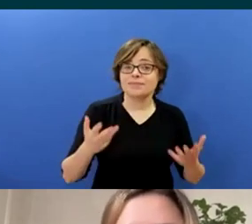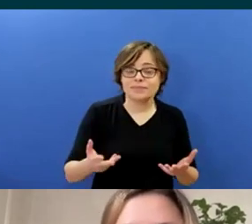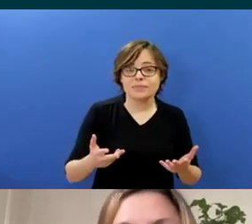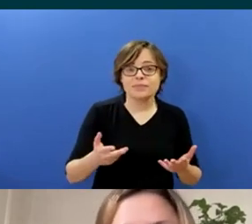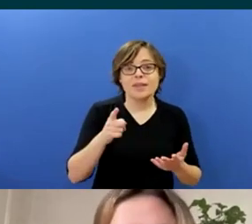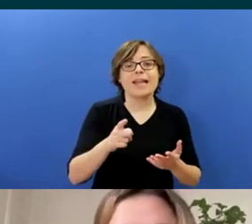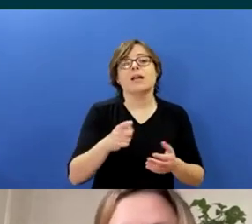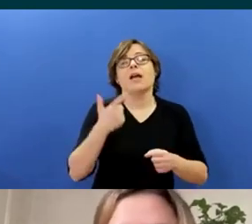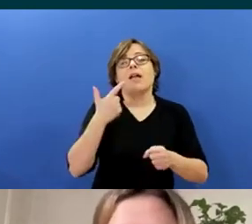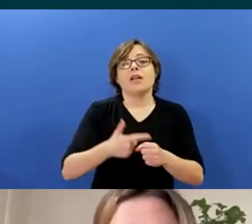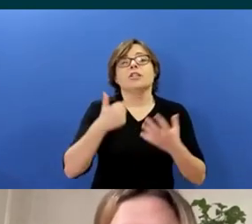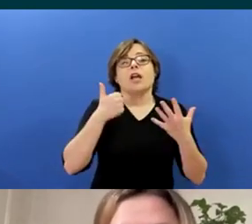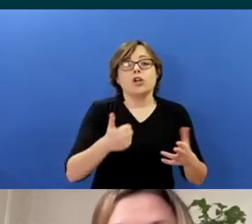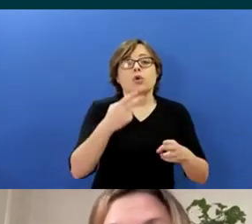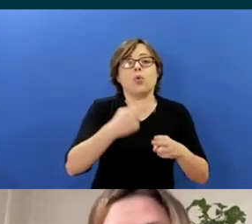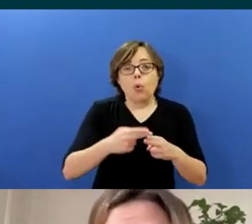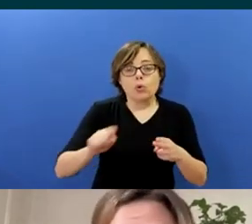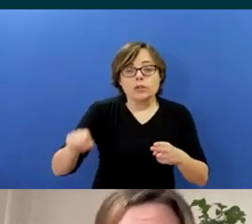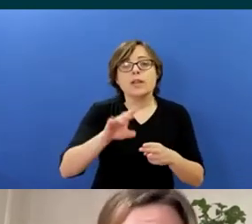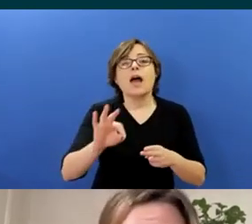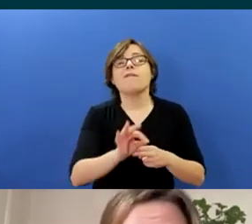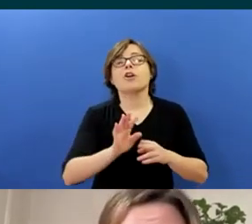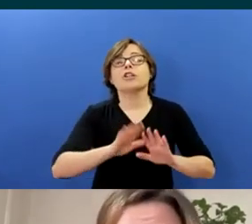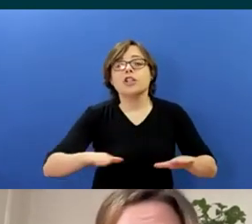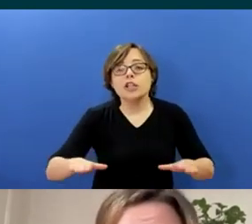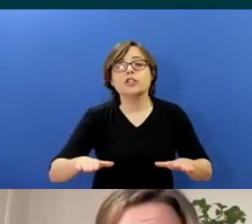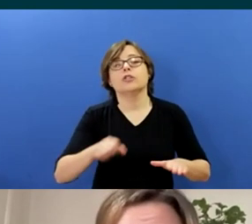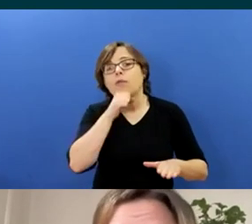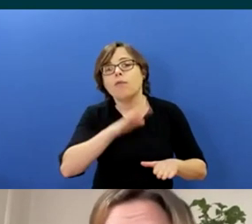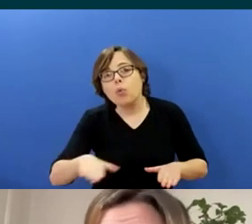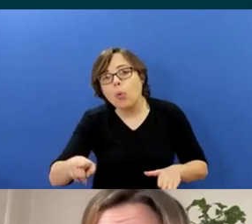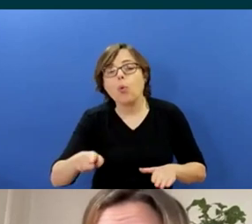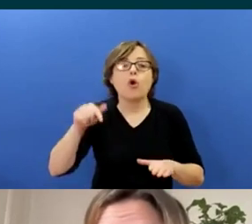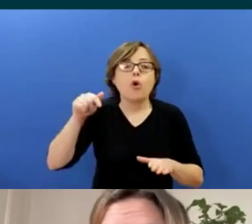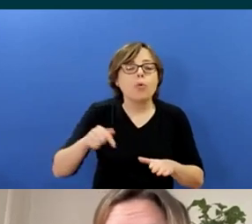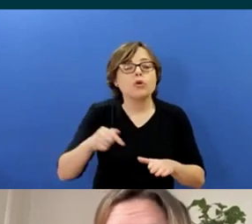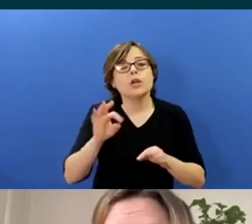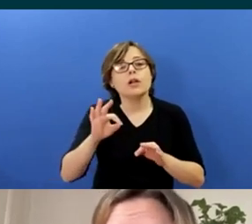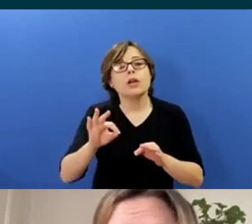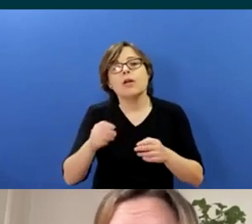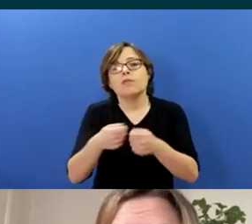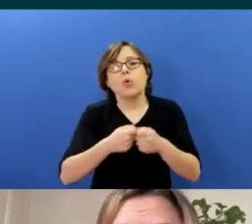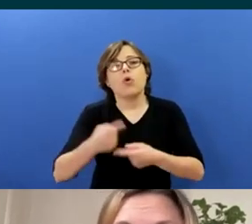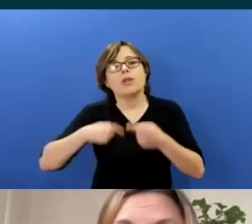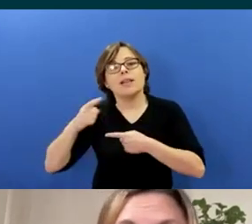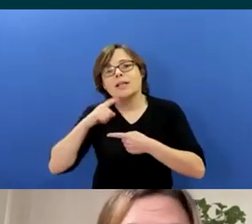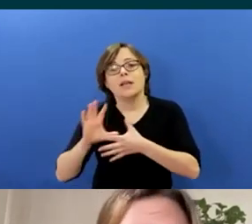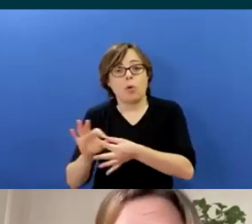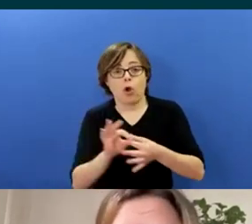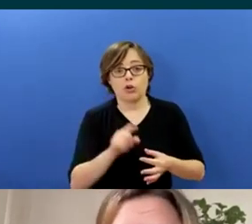grandchildren need to agree to it. And there are many of them. Indeed, Switzerland has